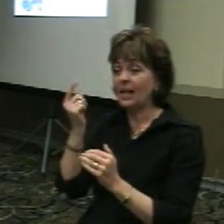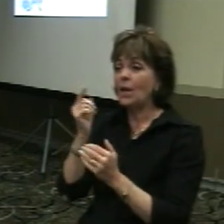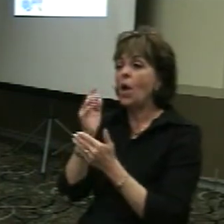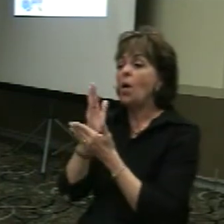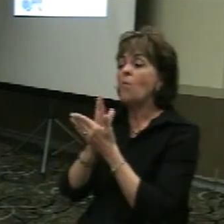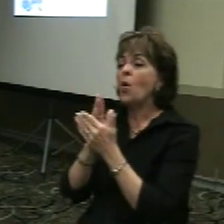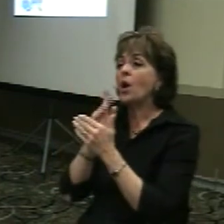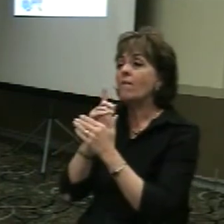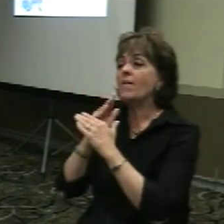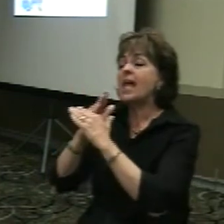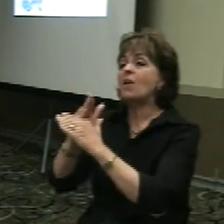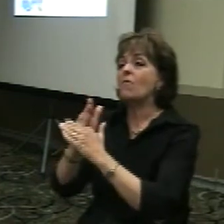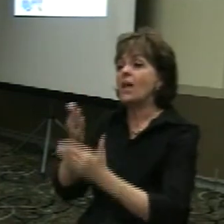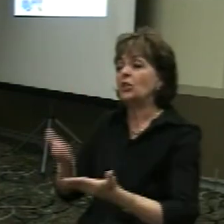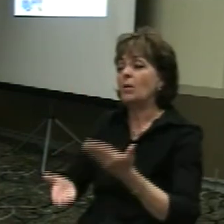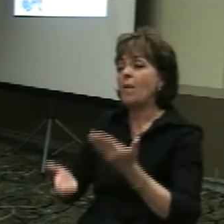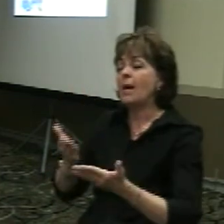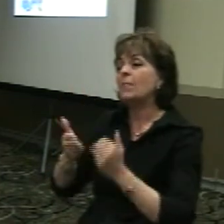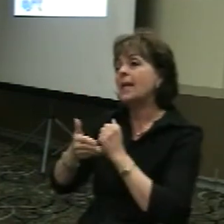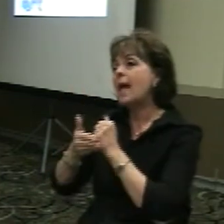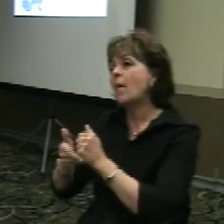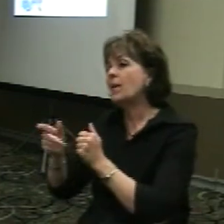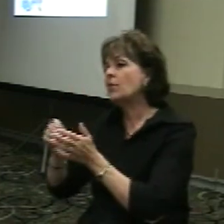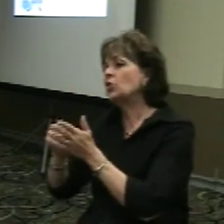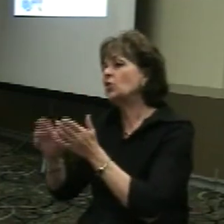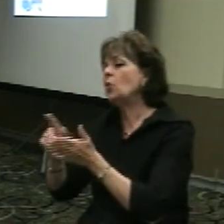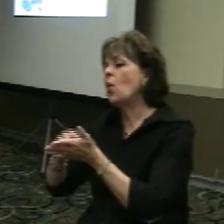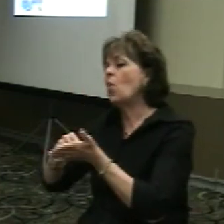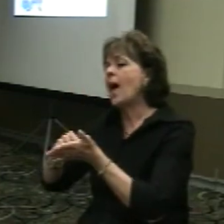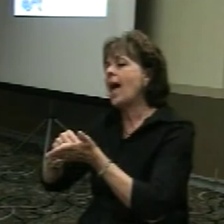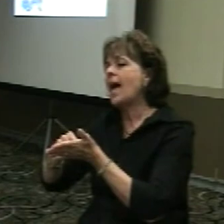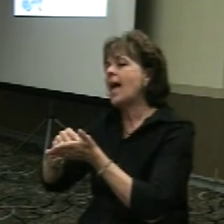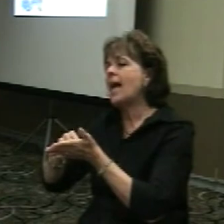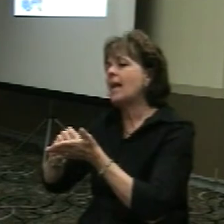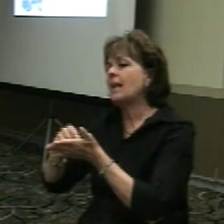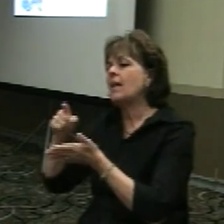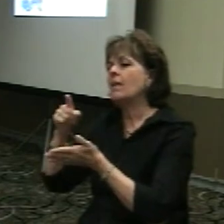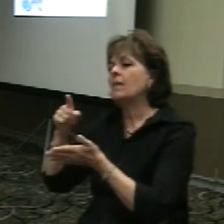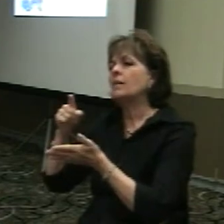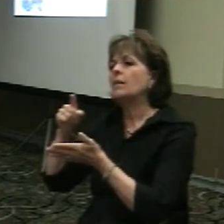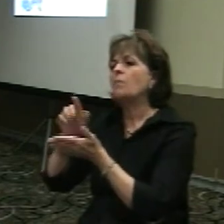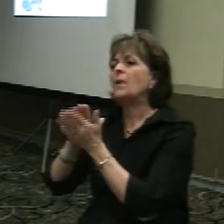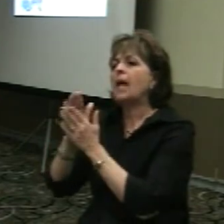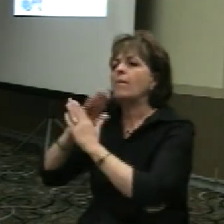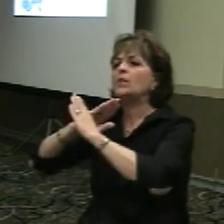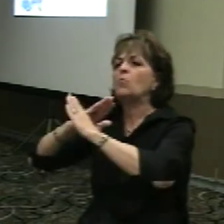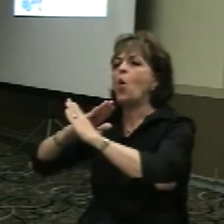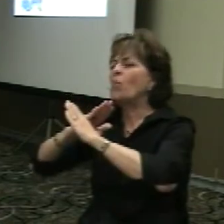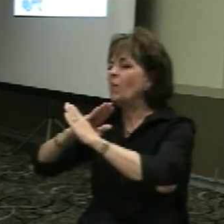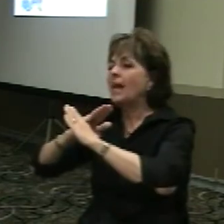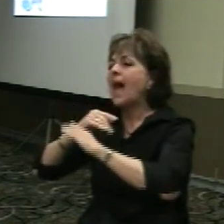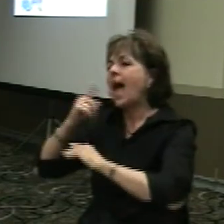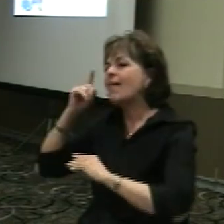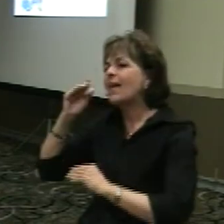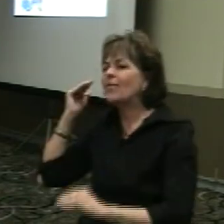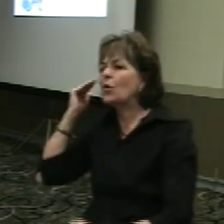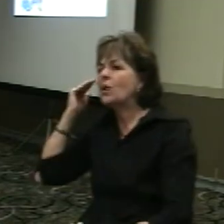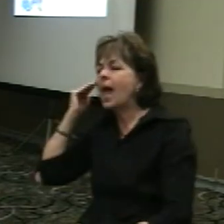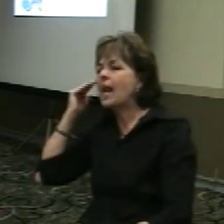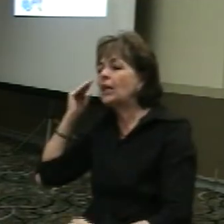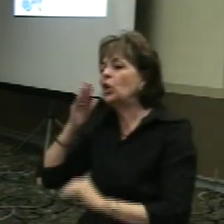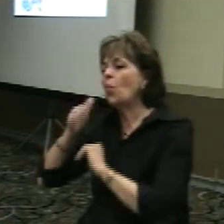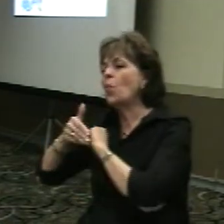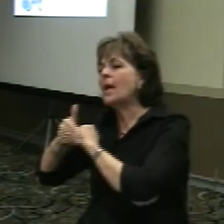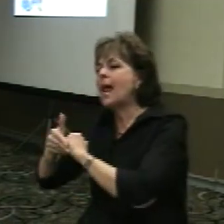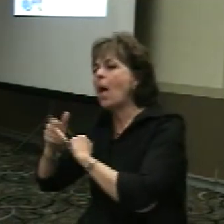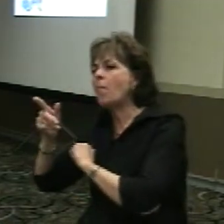the intervention might actually be helping the student. What would be, that becomes the roadblock. I think that their knowledge of this would help